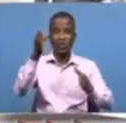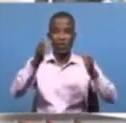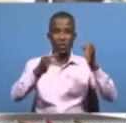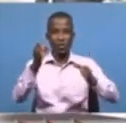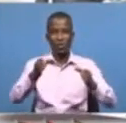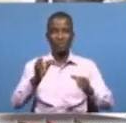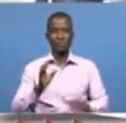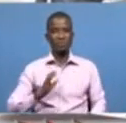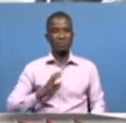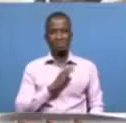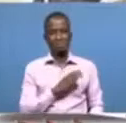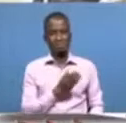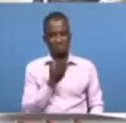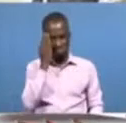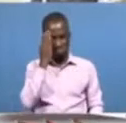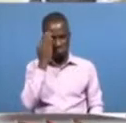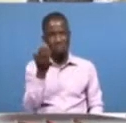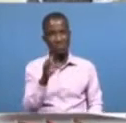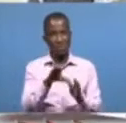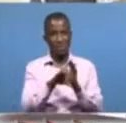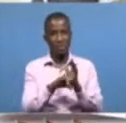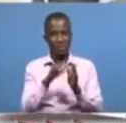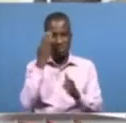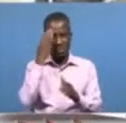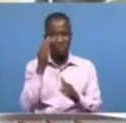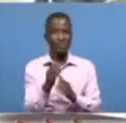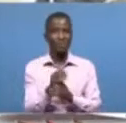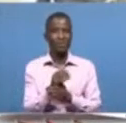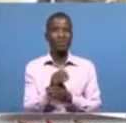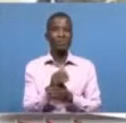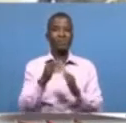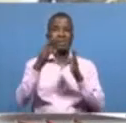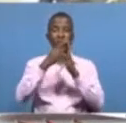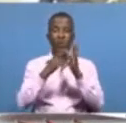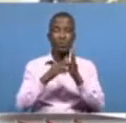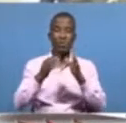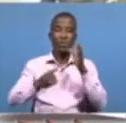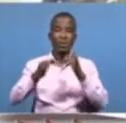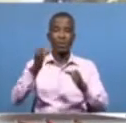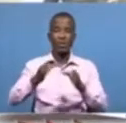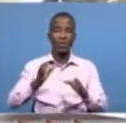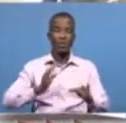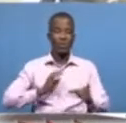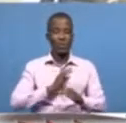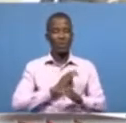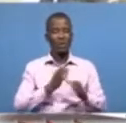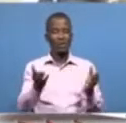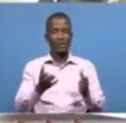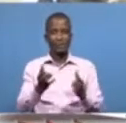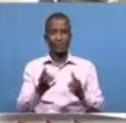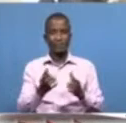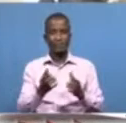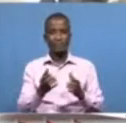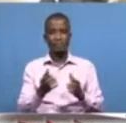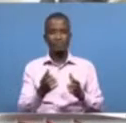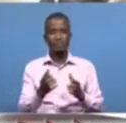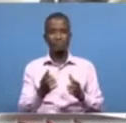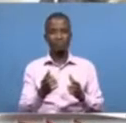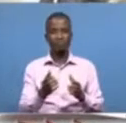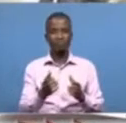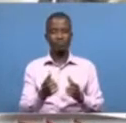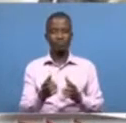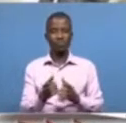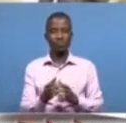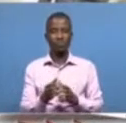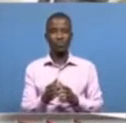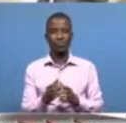Committee. And indeed, my lords, the Rules of Court Committee passed the